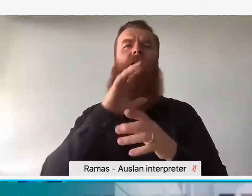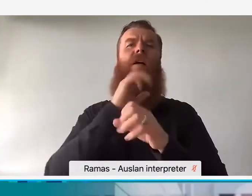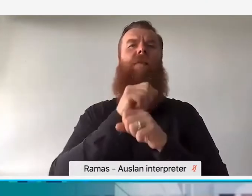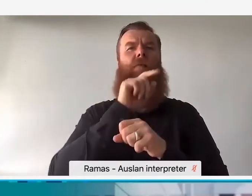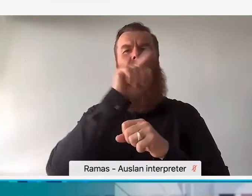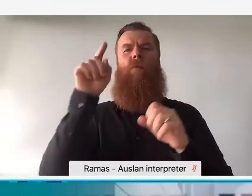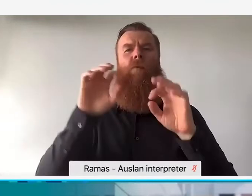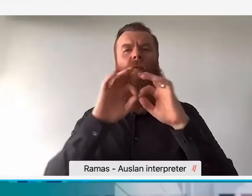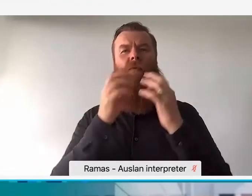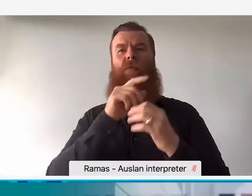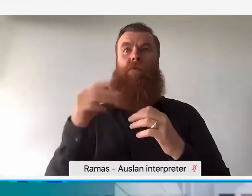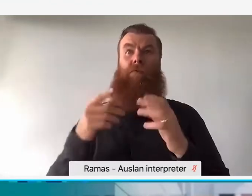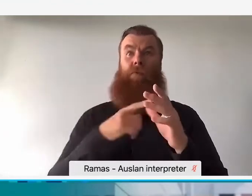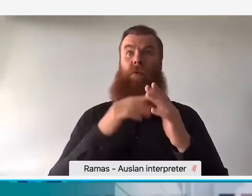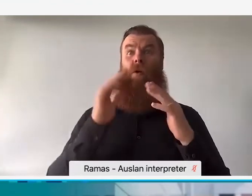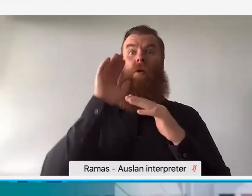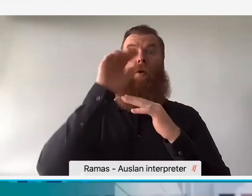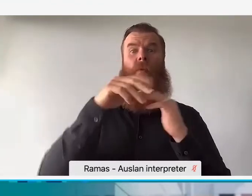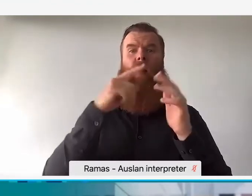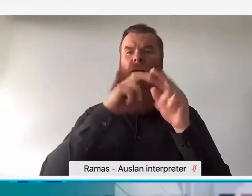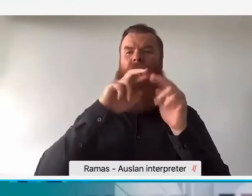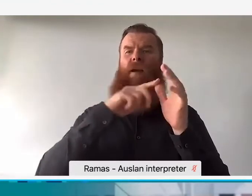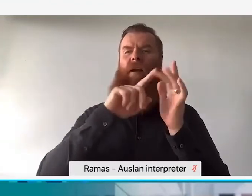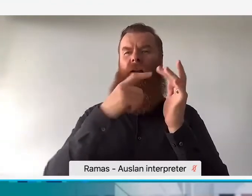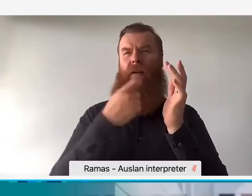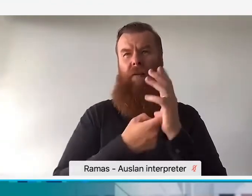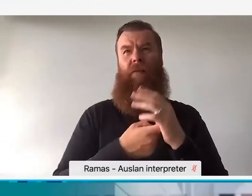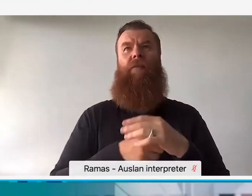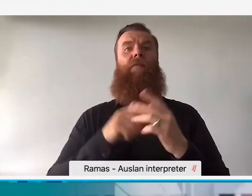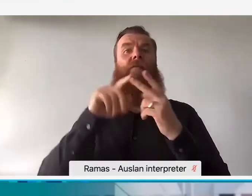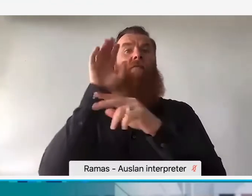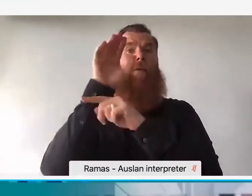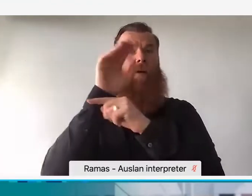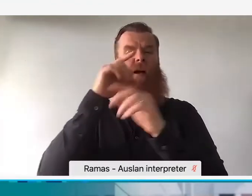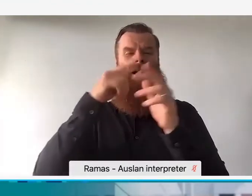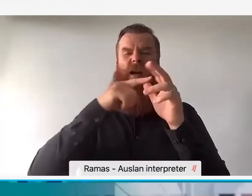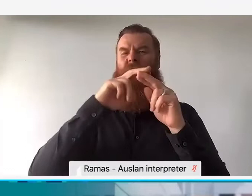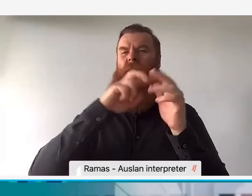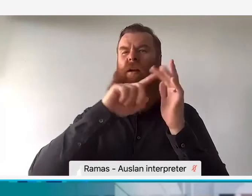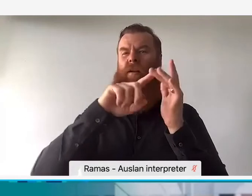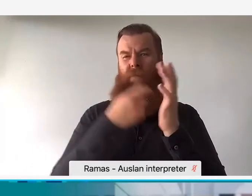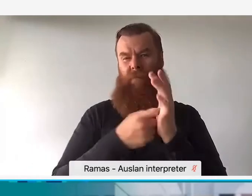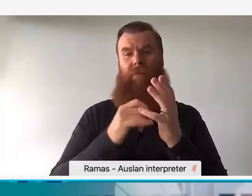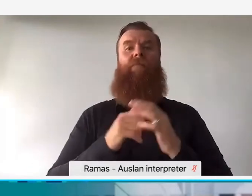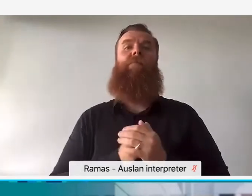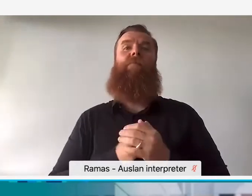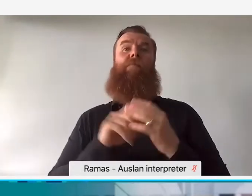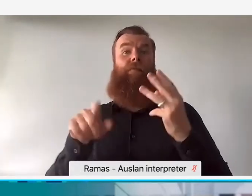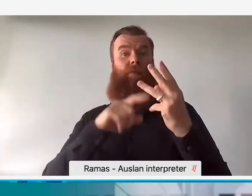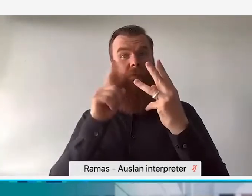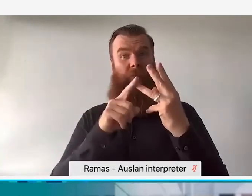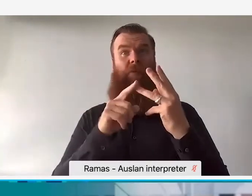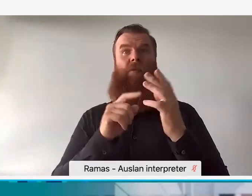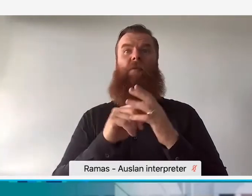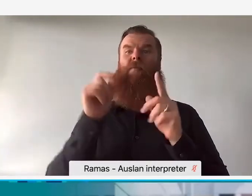Home Affairs, Anna from the Department of Foreign Affairs. We've also got Alison from the Pacific Labour Facility, and finally Elizabeth